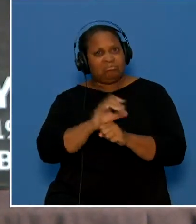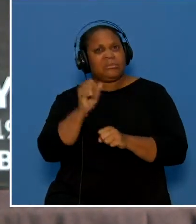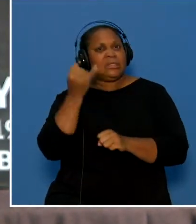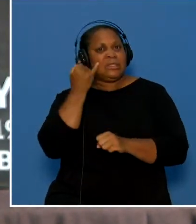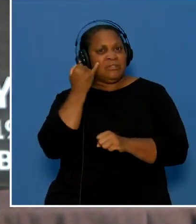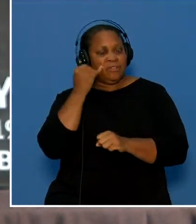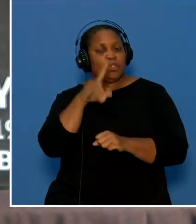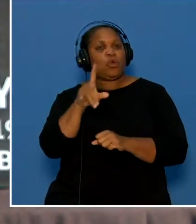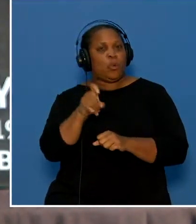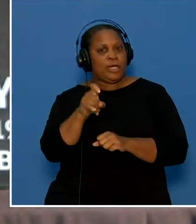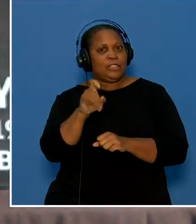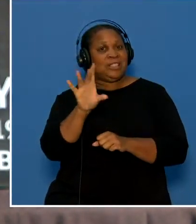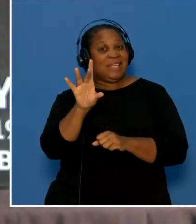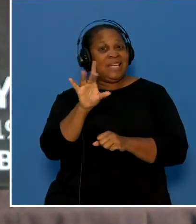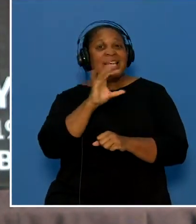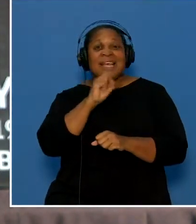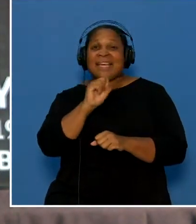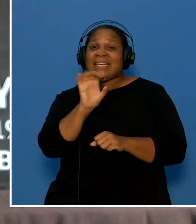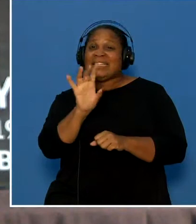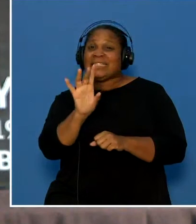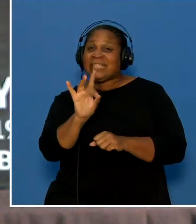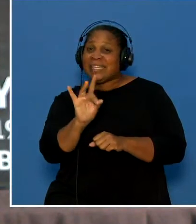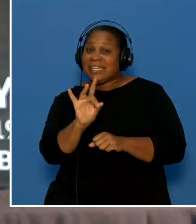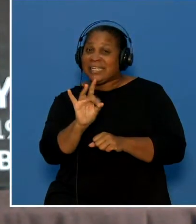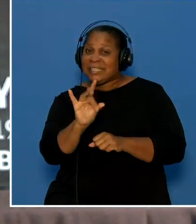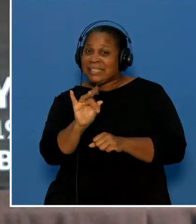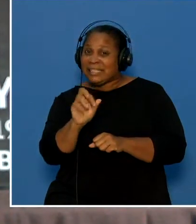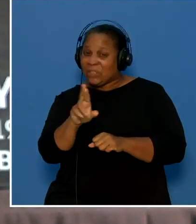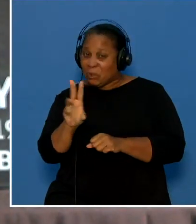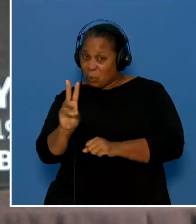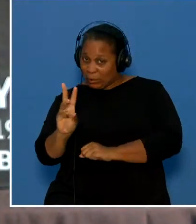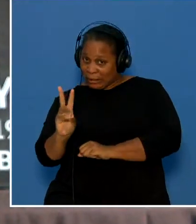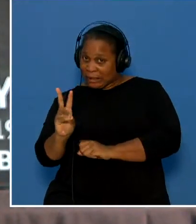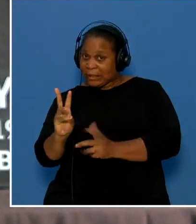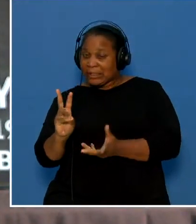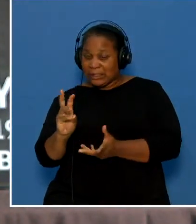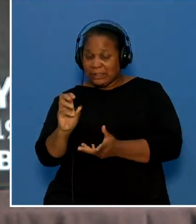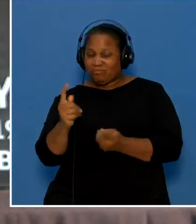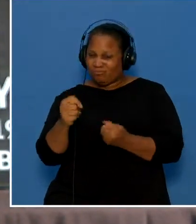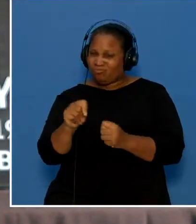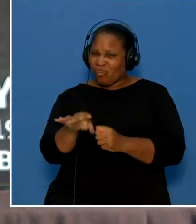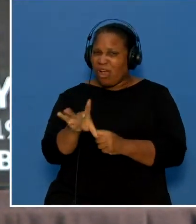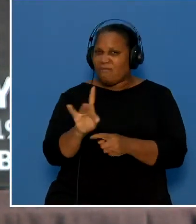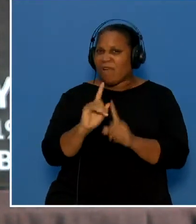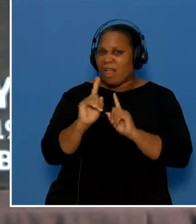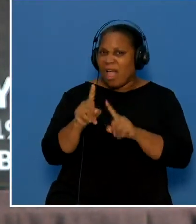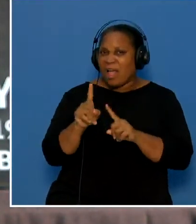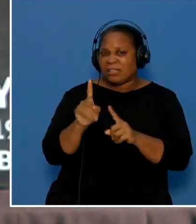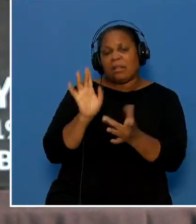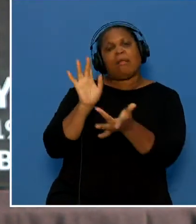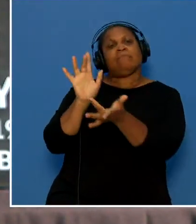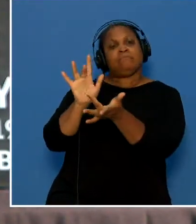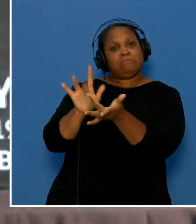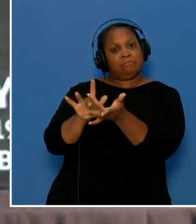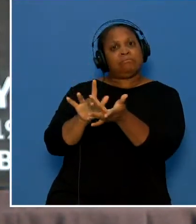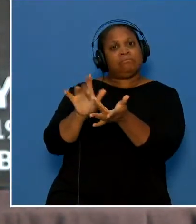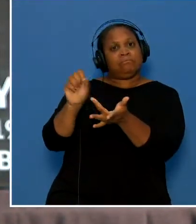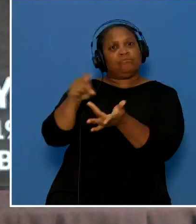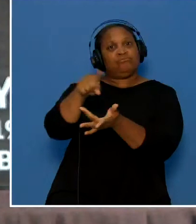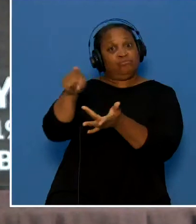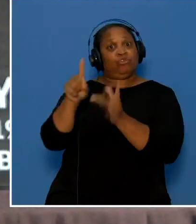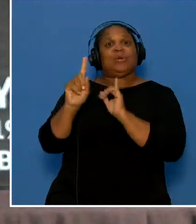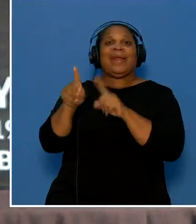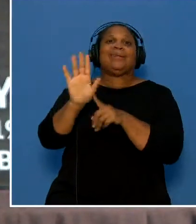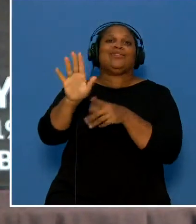question, if the age is 18 or 16. So I will endeavor to get the answer, and I can reach out to you so that you can answer your